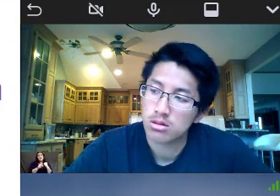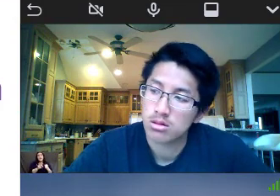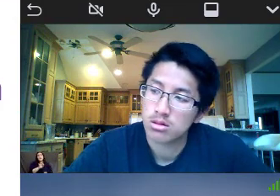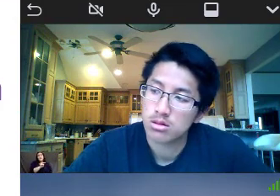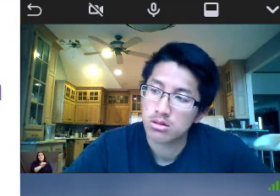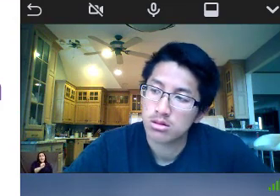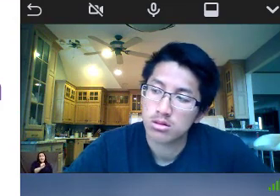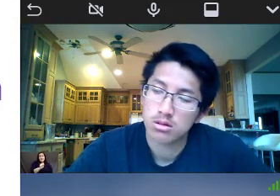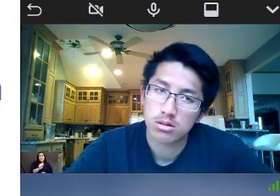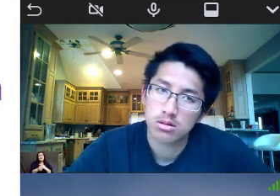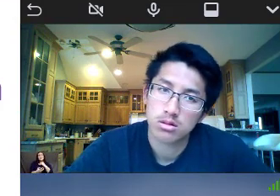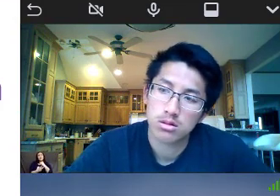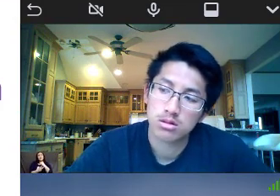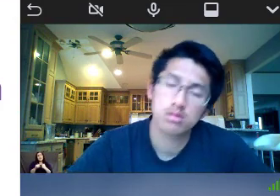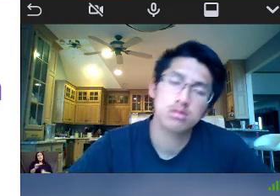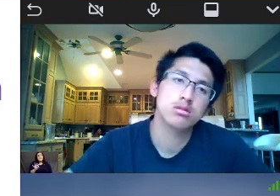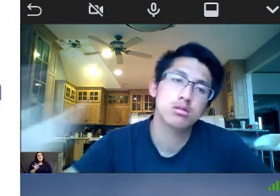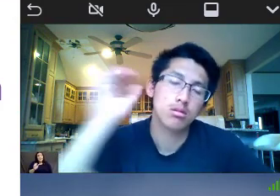do that.